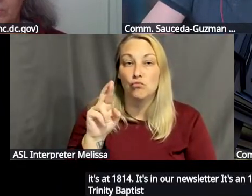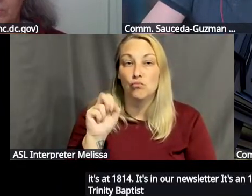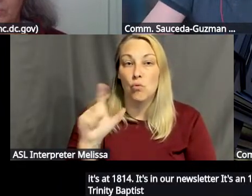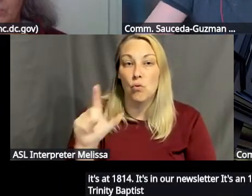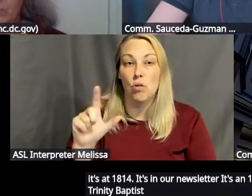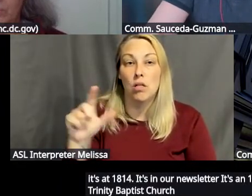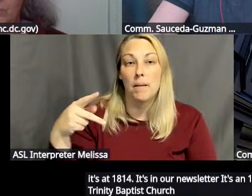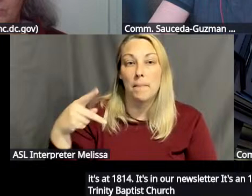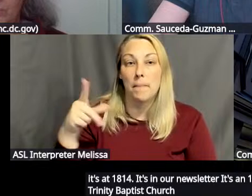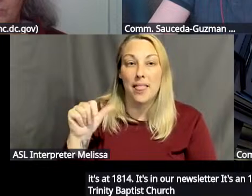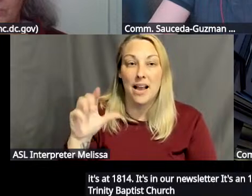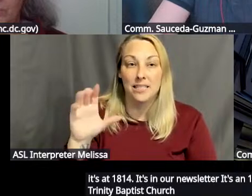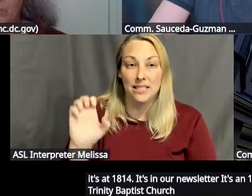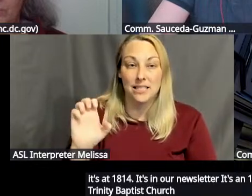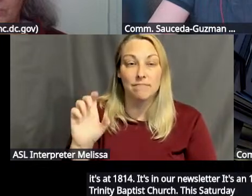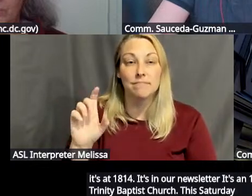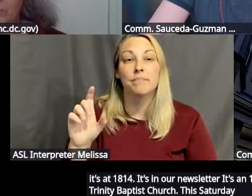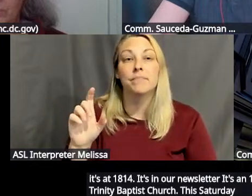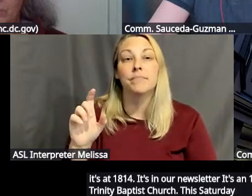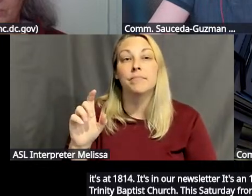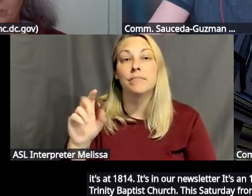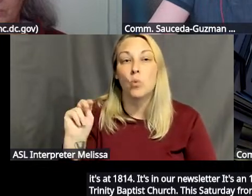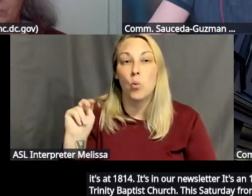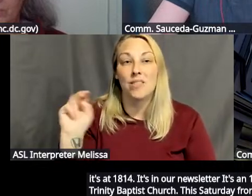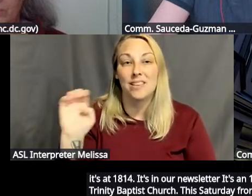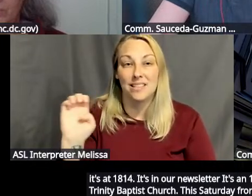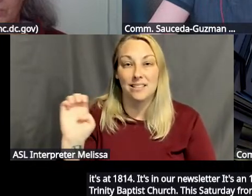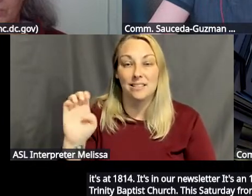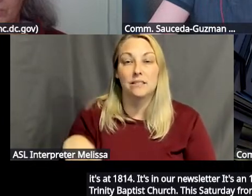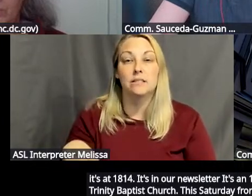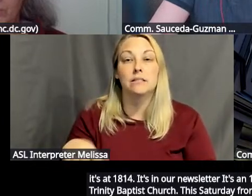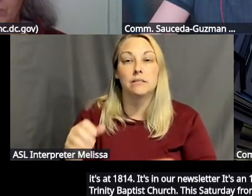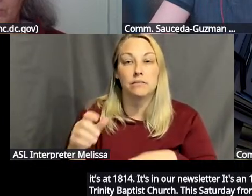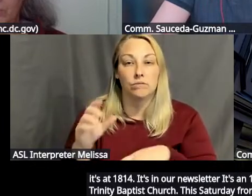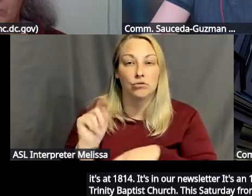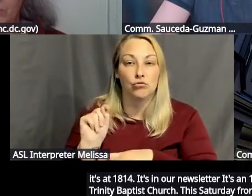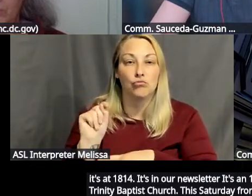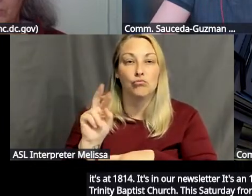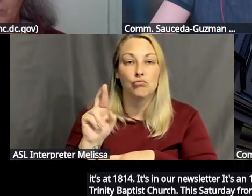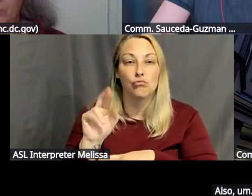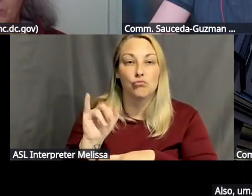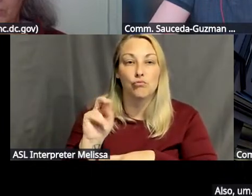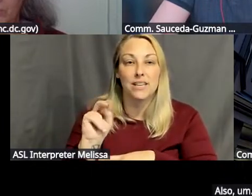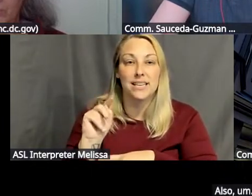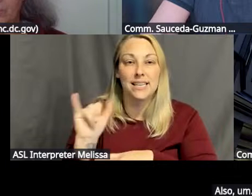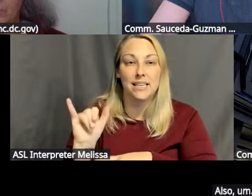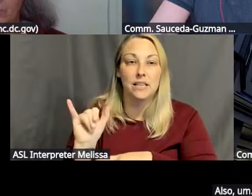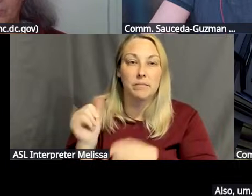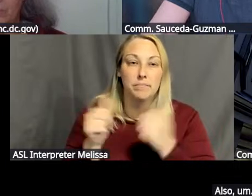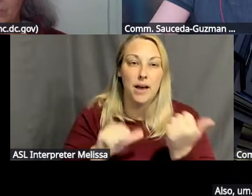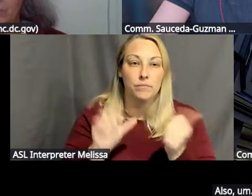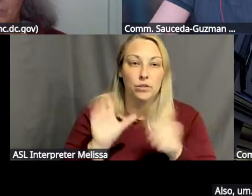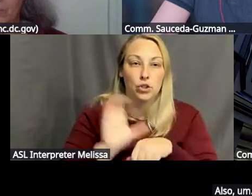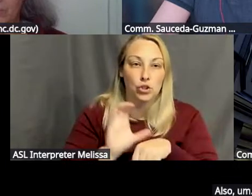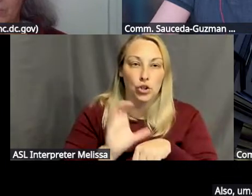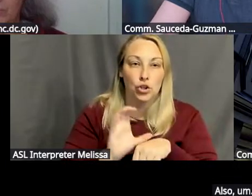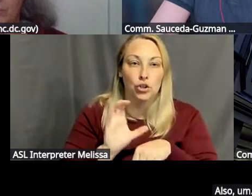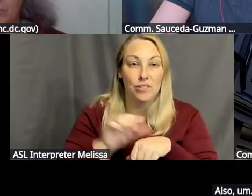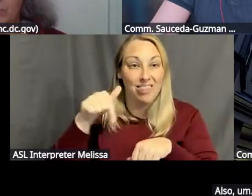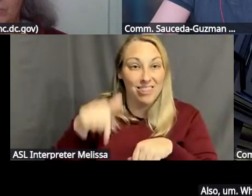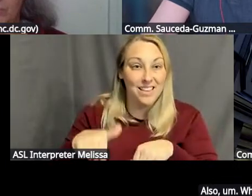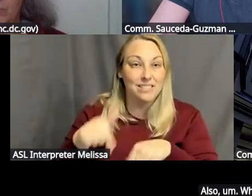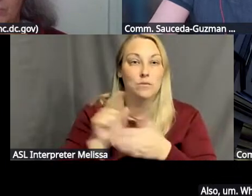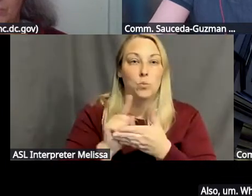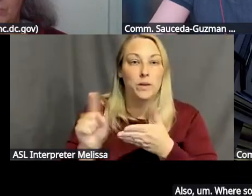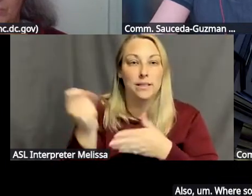this Saturday from 1 to 3. Also, we're some of the kids